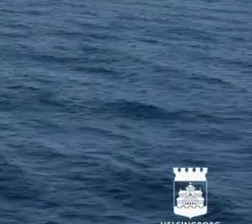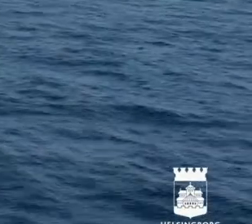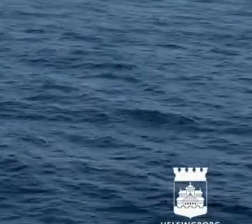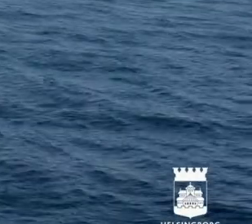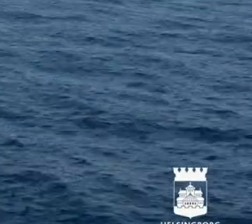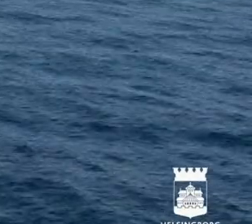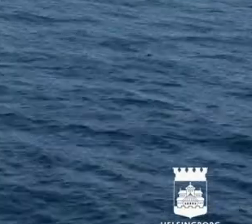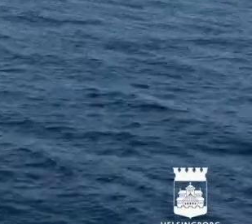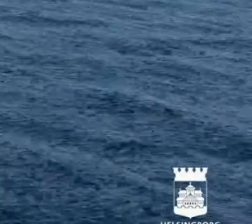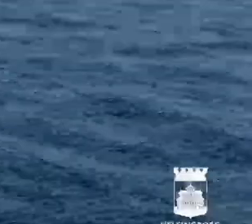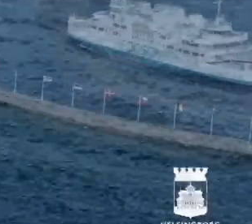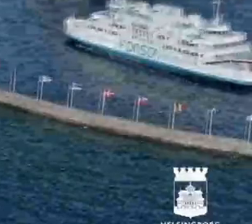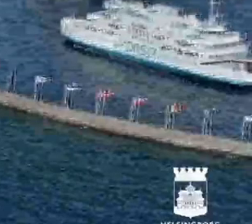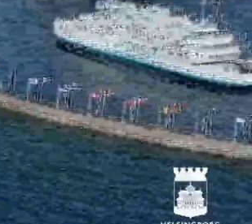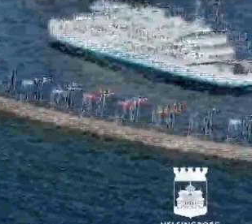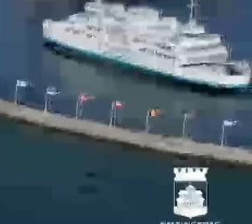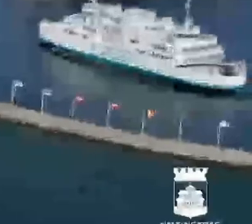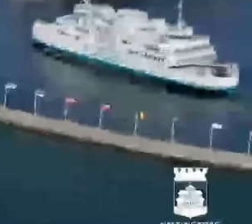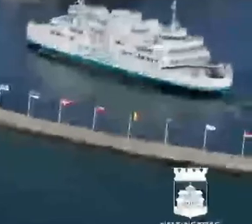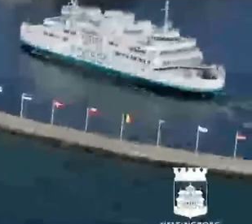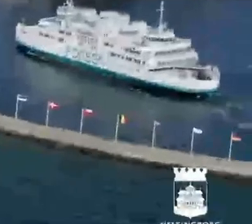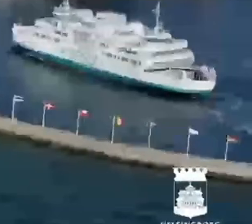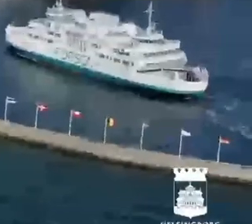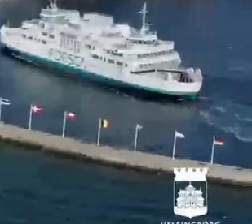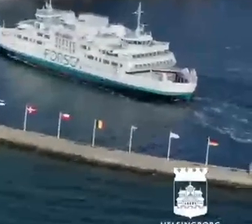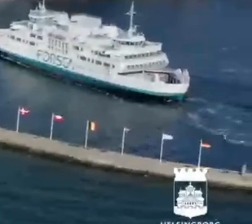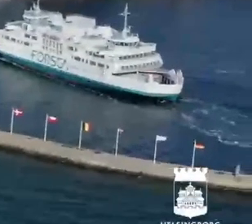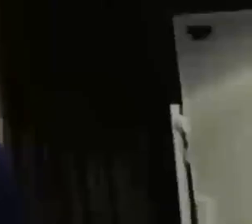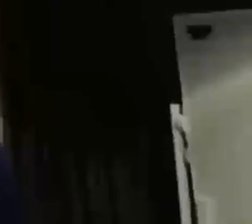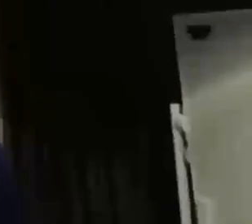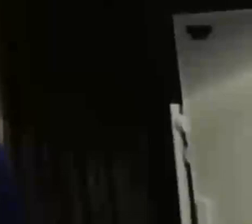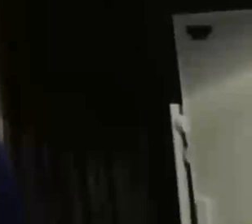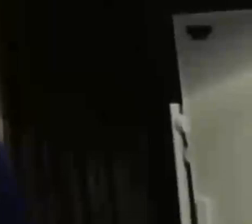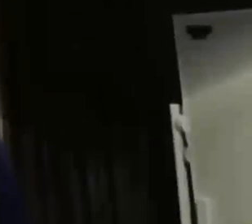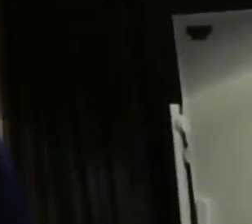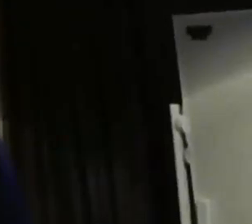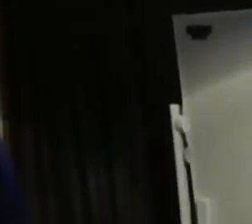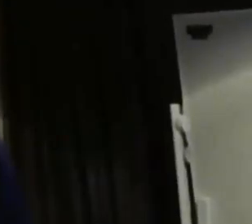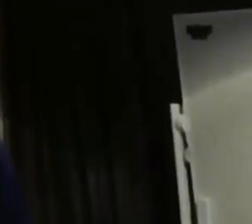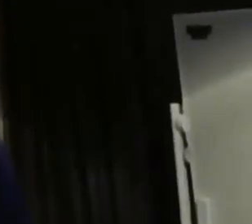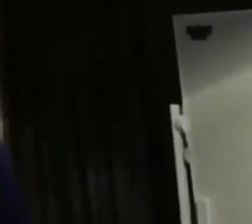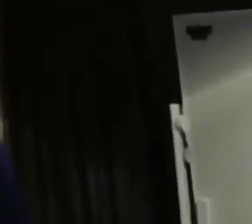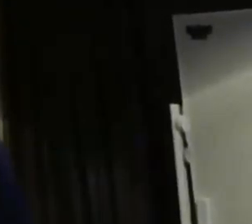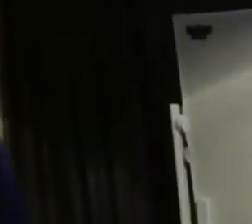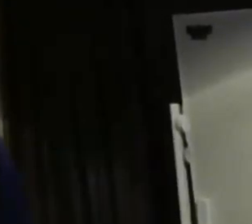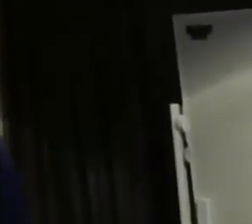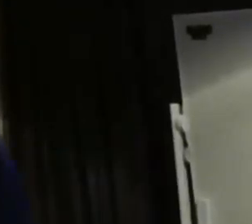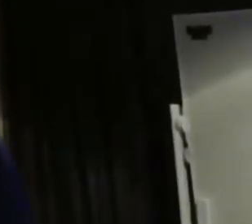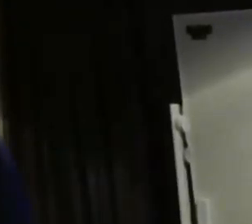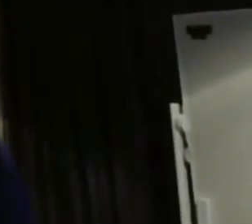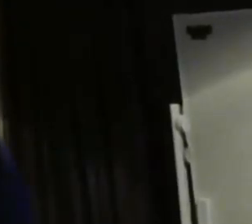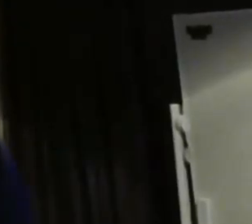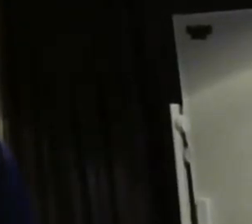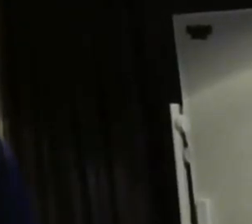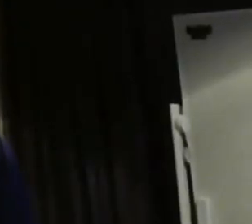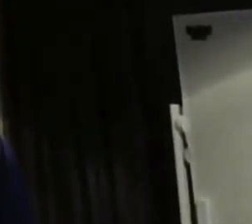Like many other cities, Helsingborg is facing great challenges. And to meet these challenges, we need to work together. In this journey, it's a great honor for